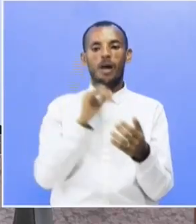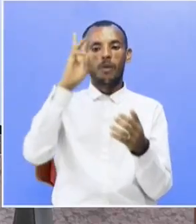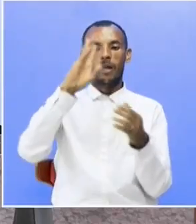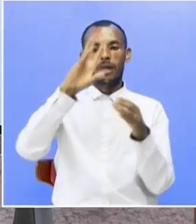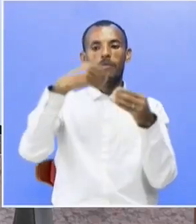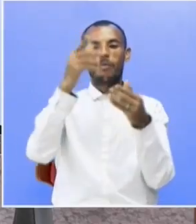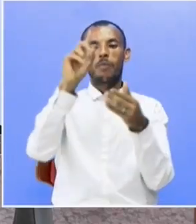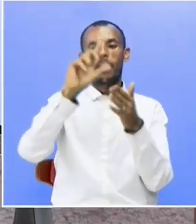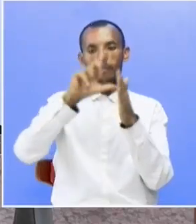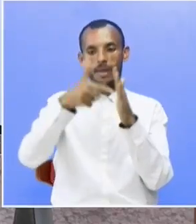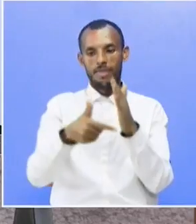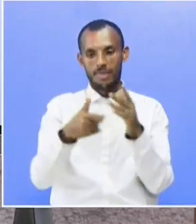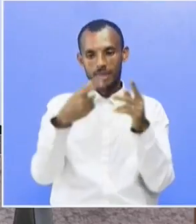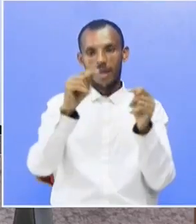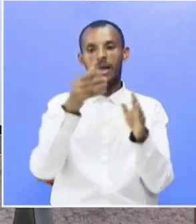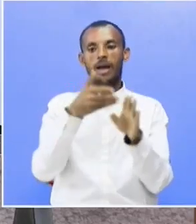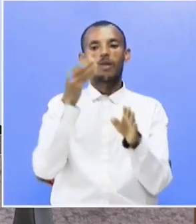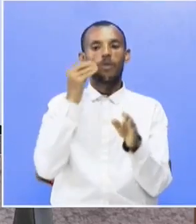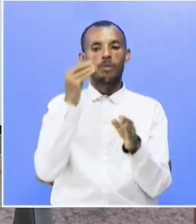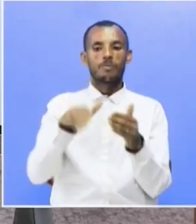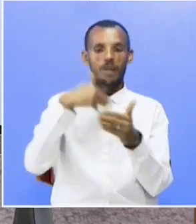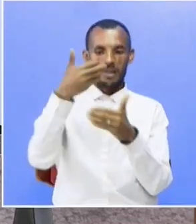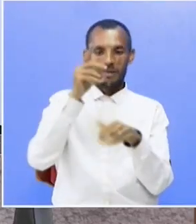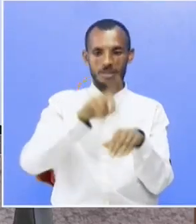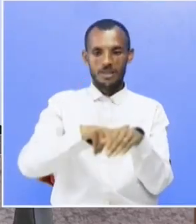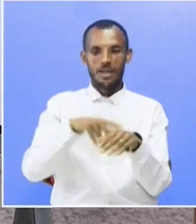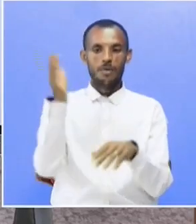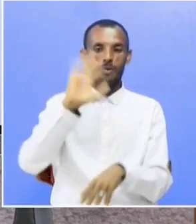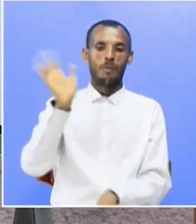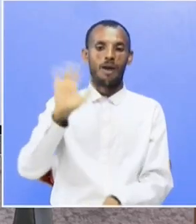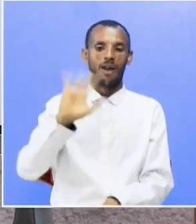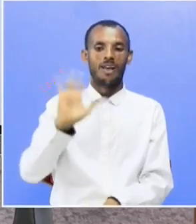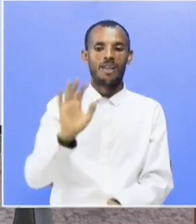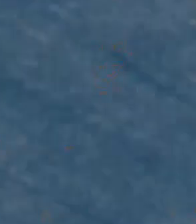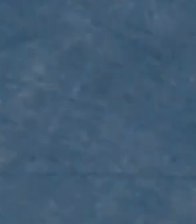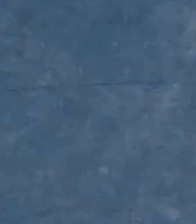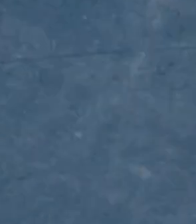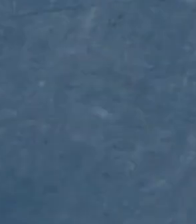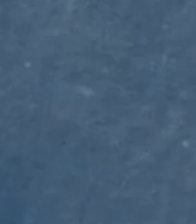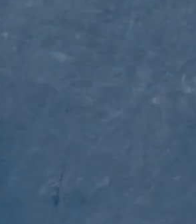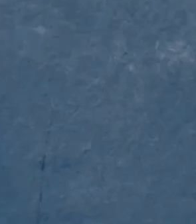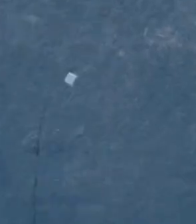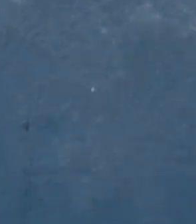the questions. I'll give you 1 minute. Try the top. Until next lesson, goodbye.